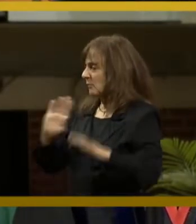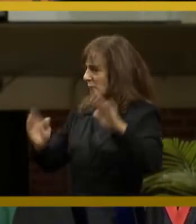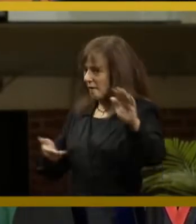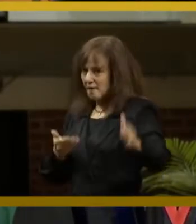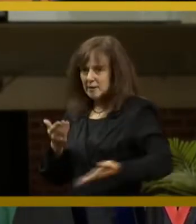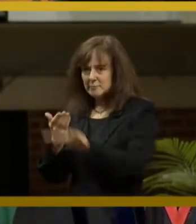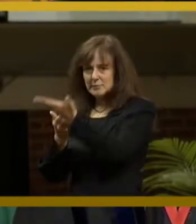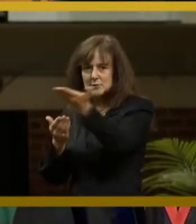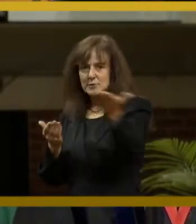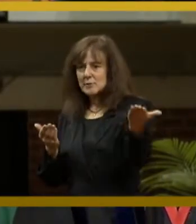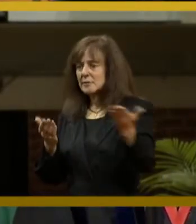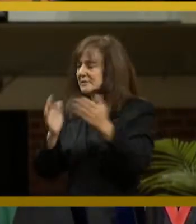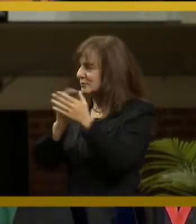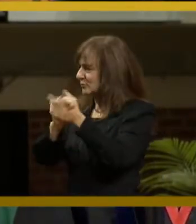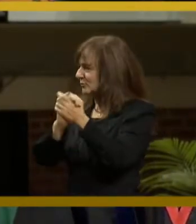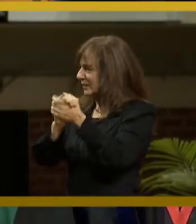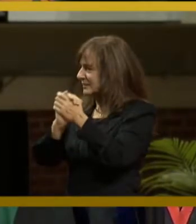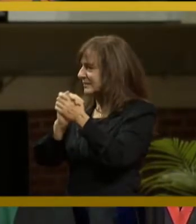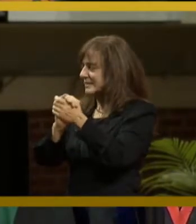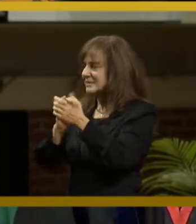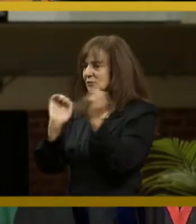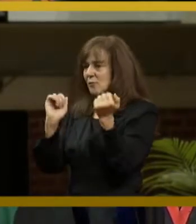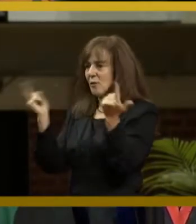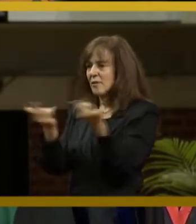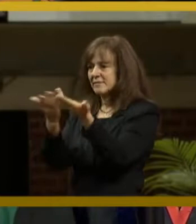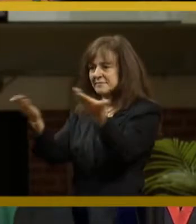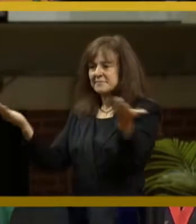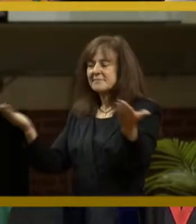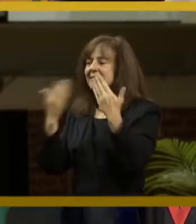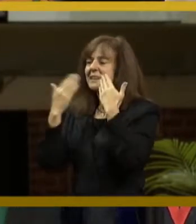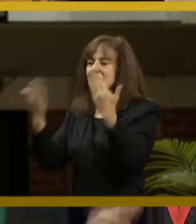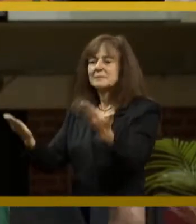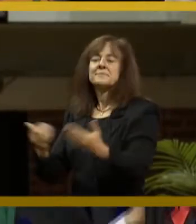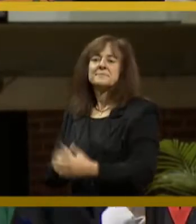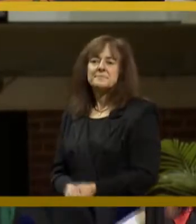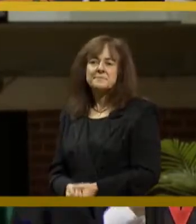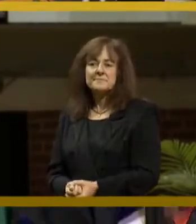welcome you and say congratulations to all of you. Thank you.